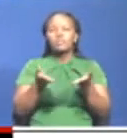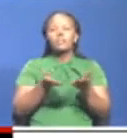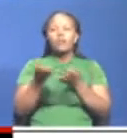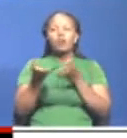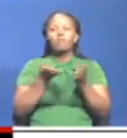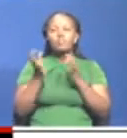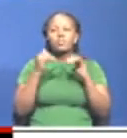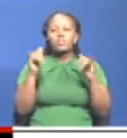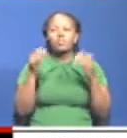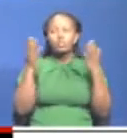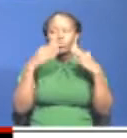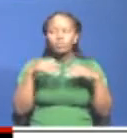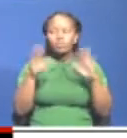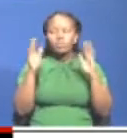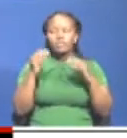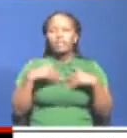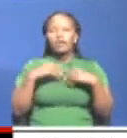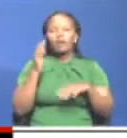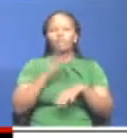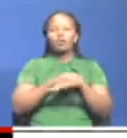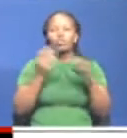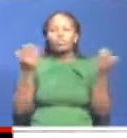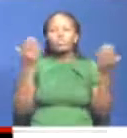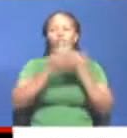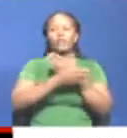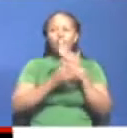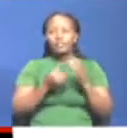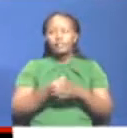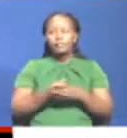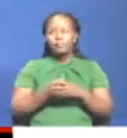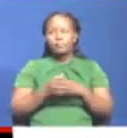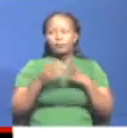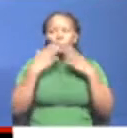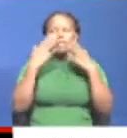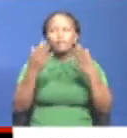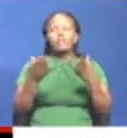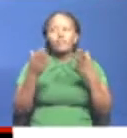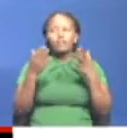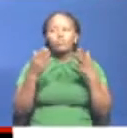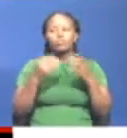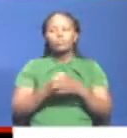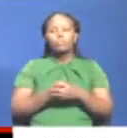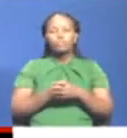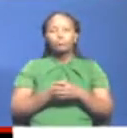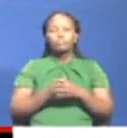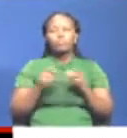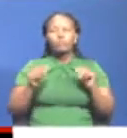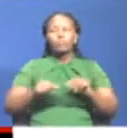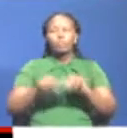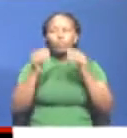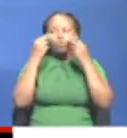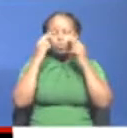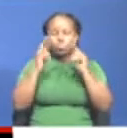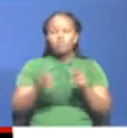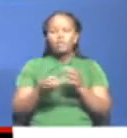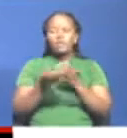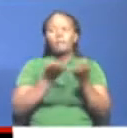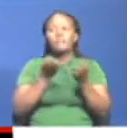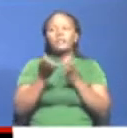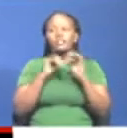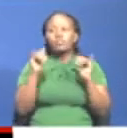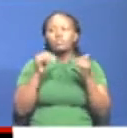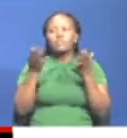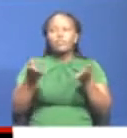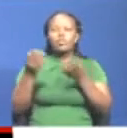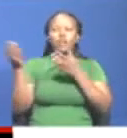name is Betty Kiptum. Do have yourself a lovely night, Karen. Thank you, Betty, for keeping us up to speed with the latest in the world of business. Let's now delve